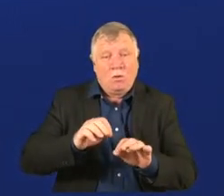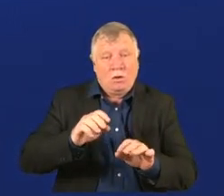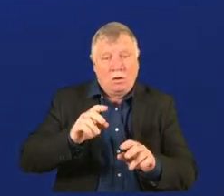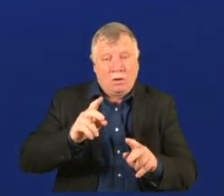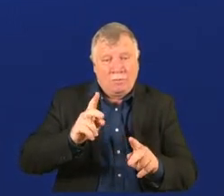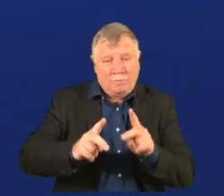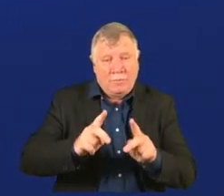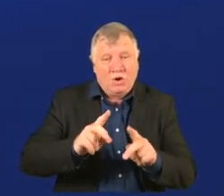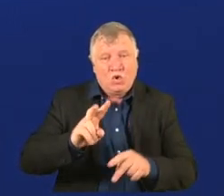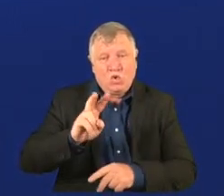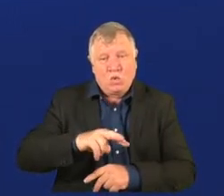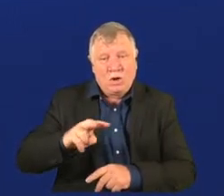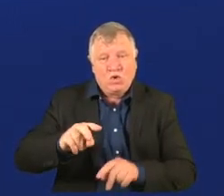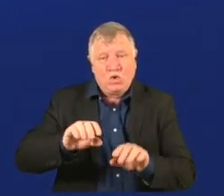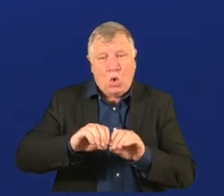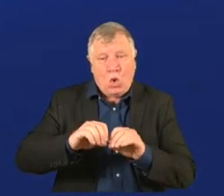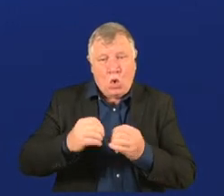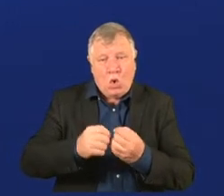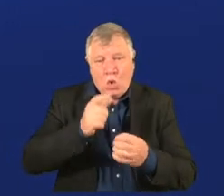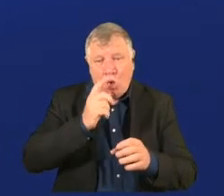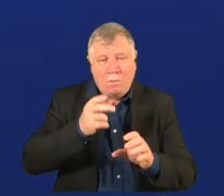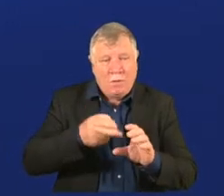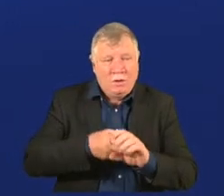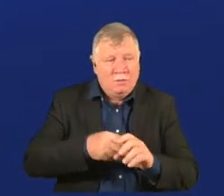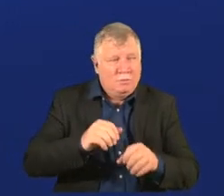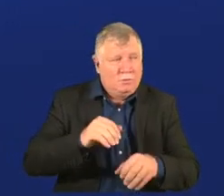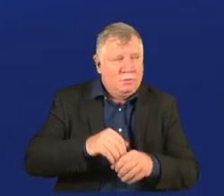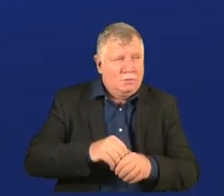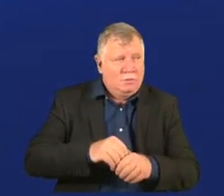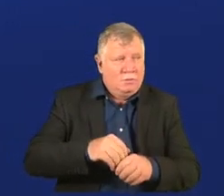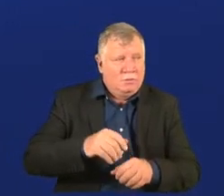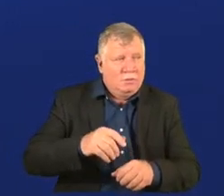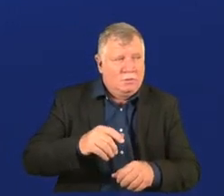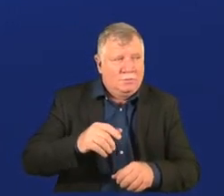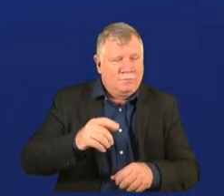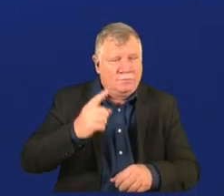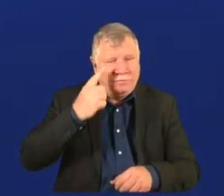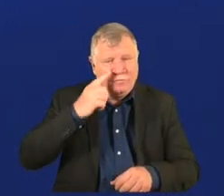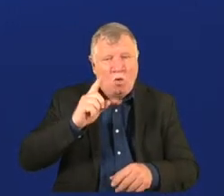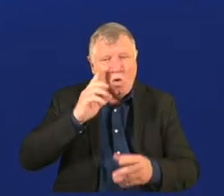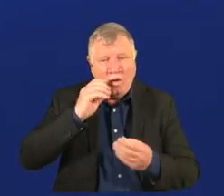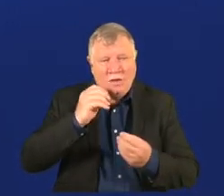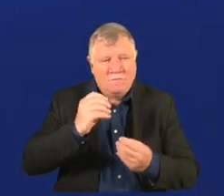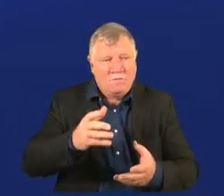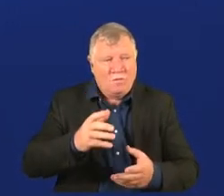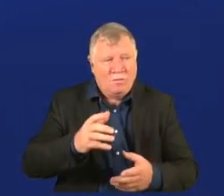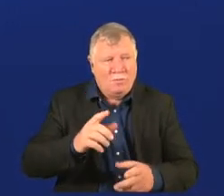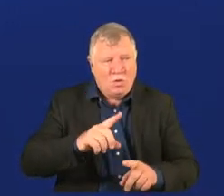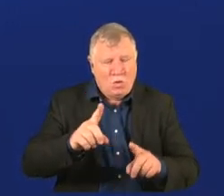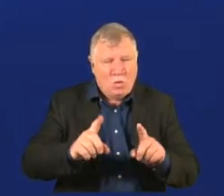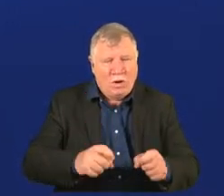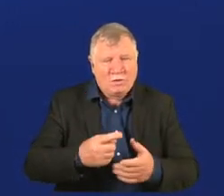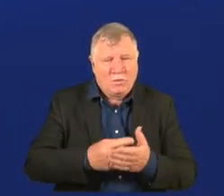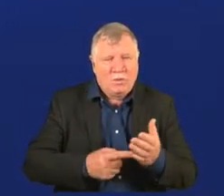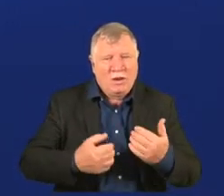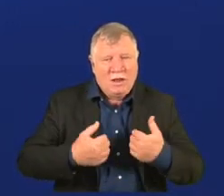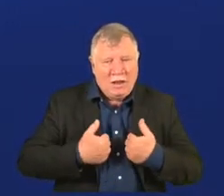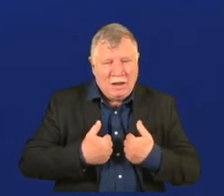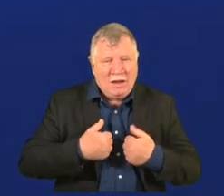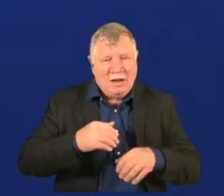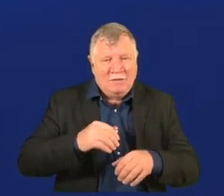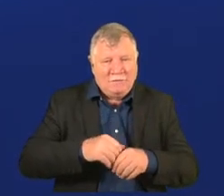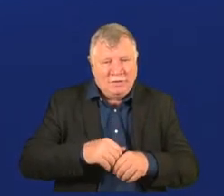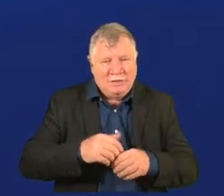22 organizations that participated not just to inform the questions that we were going to ask